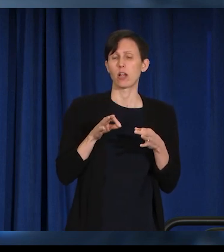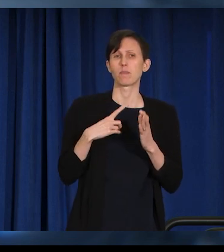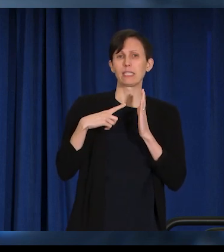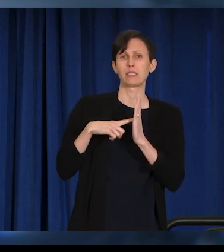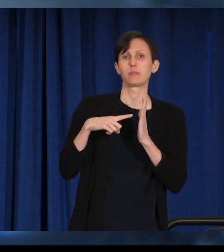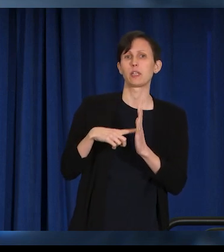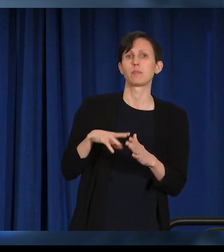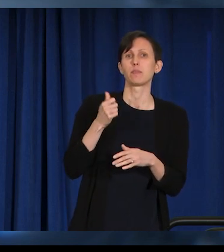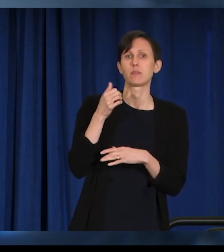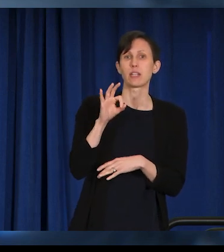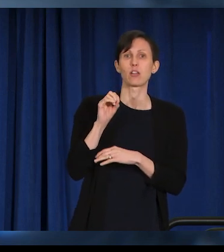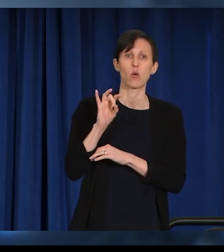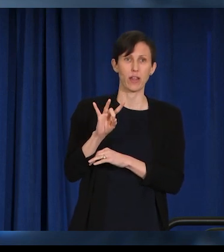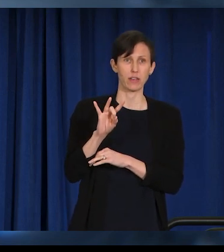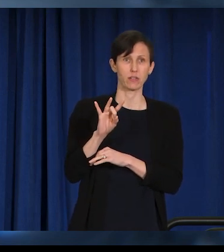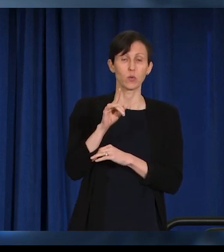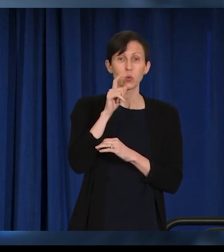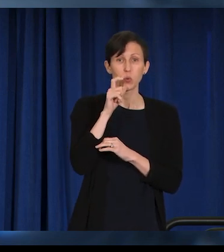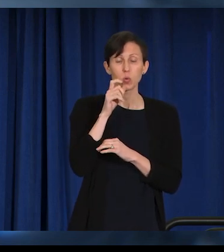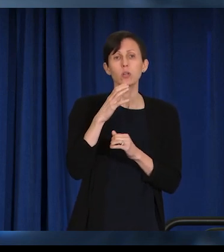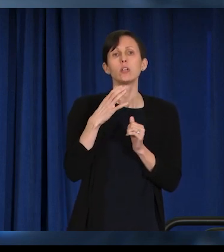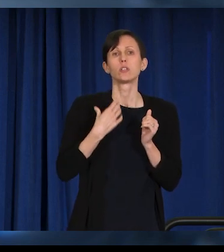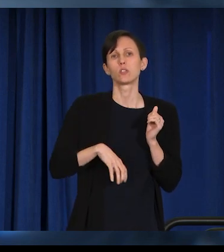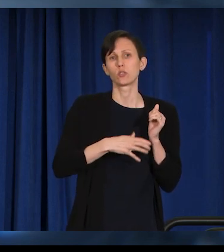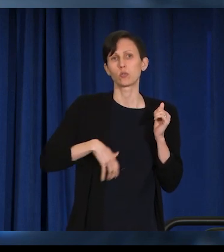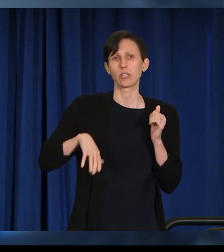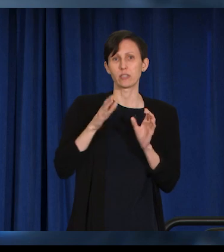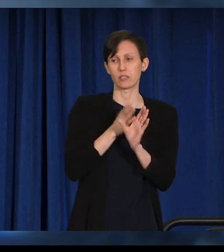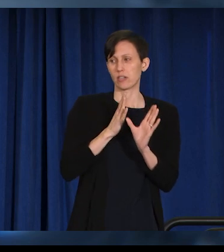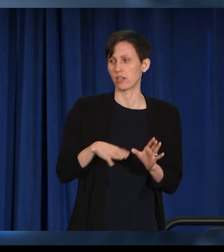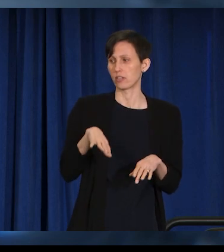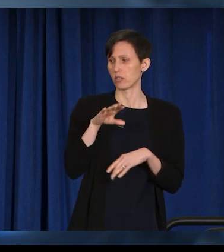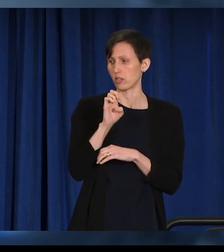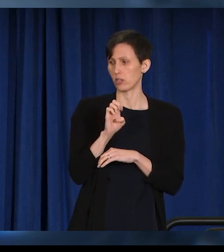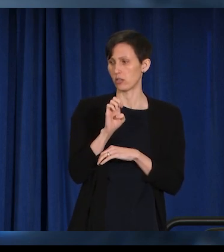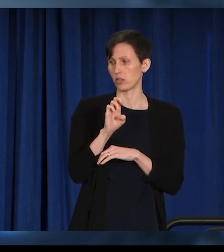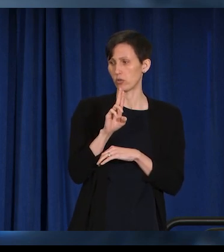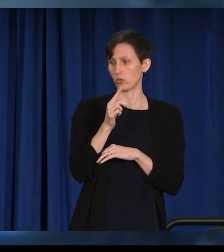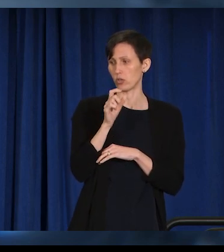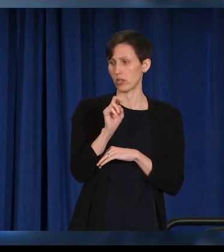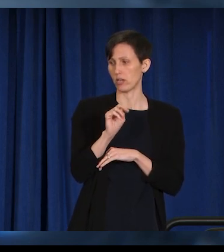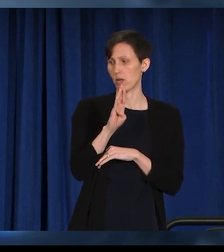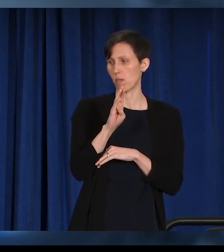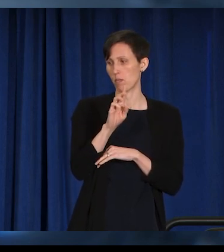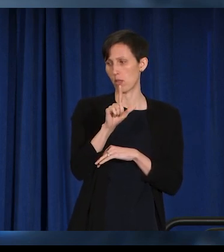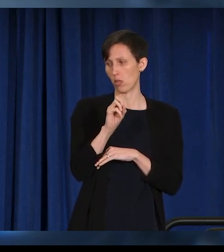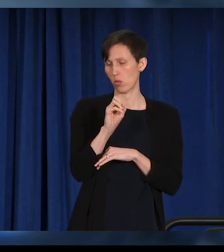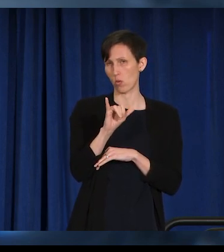symptom in 1908 by Swiss psychiatrist Eugen Bleuler.